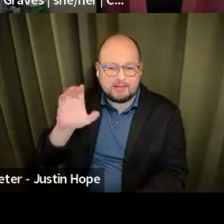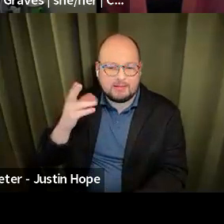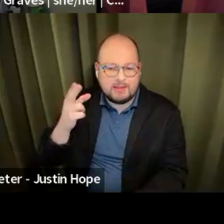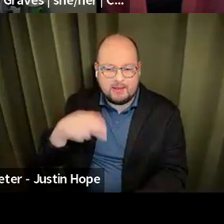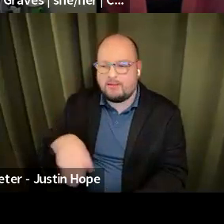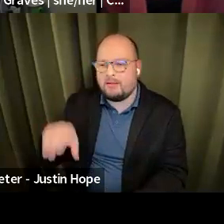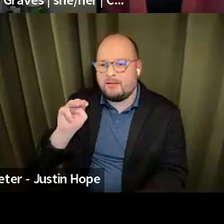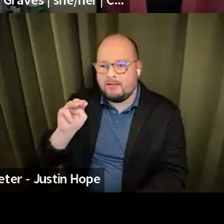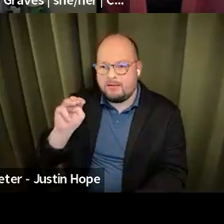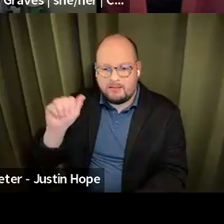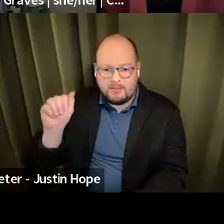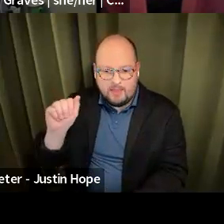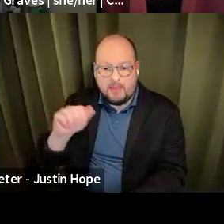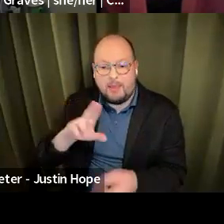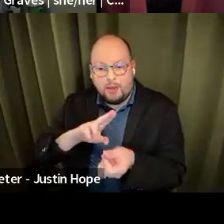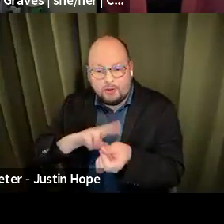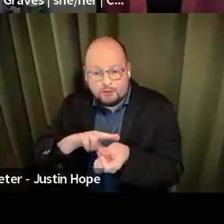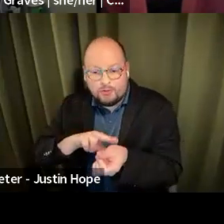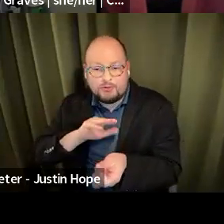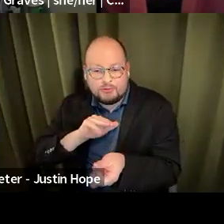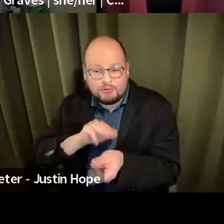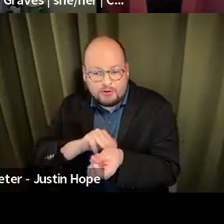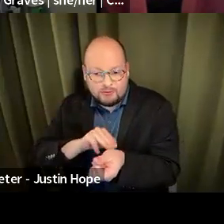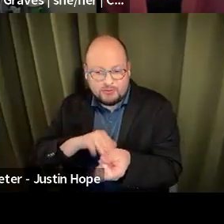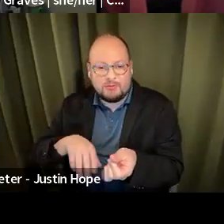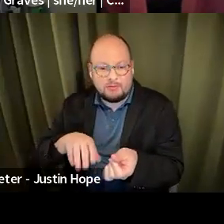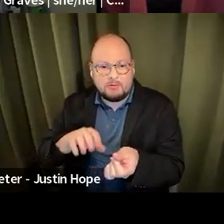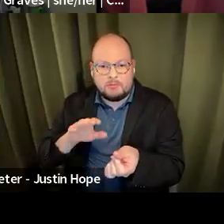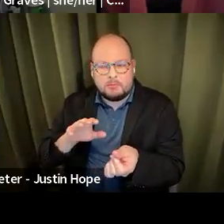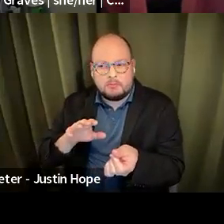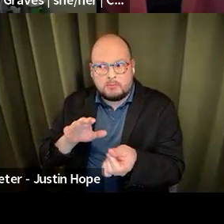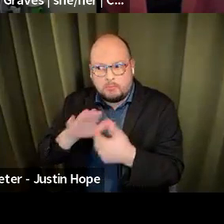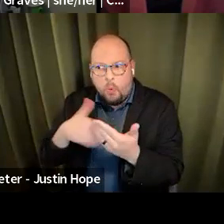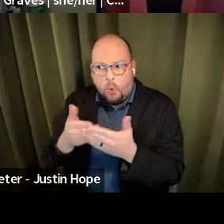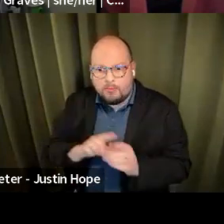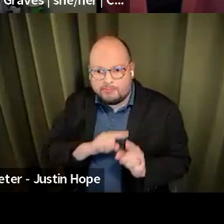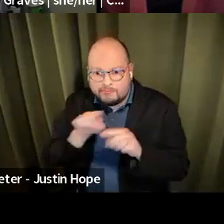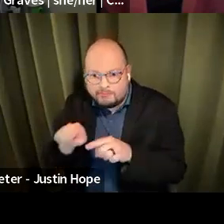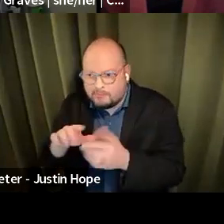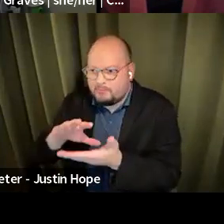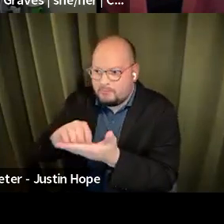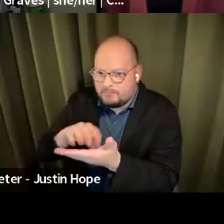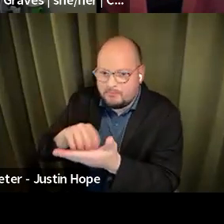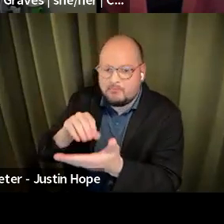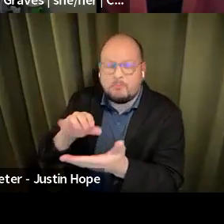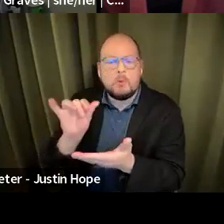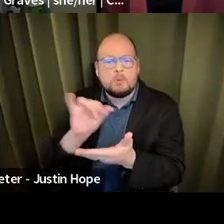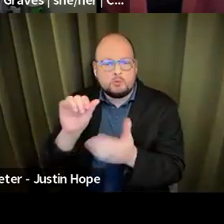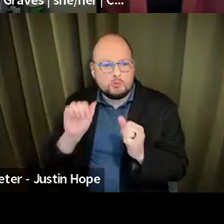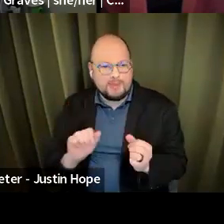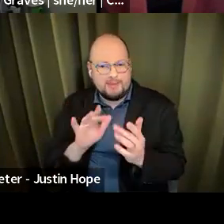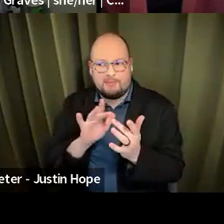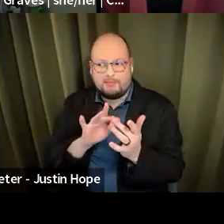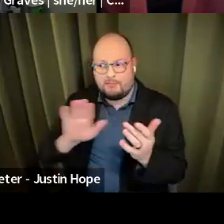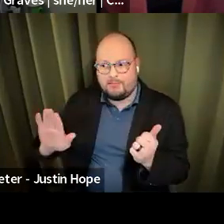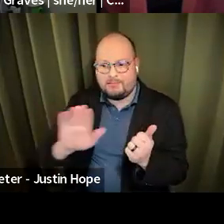also nurses and doctors, and to think about gaining access to their schools, or if we're a site